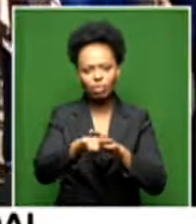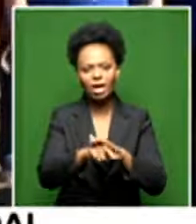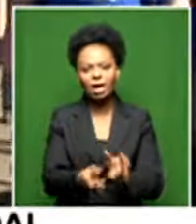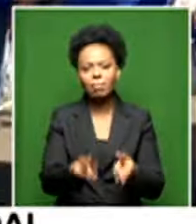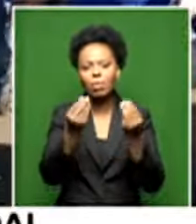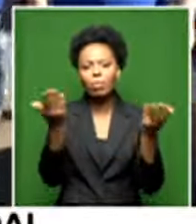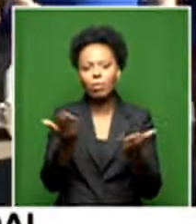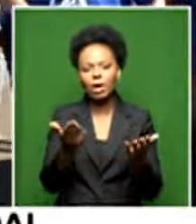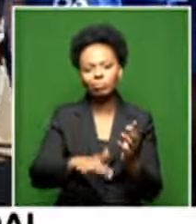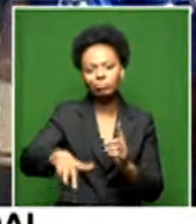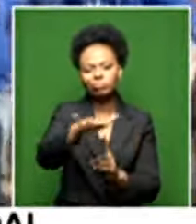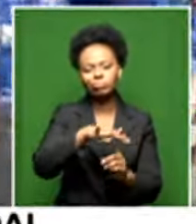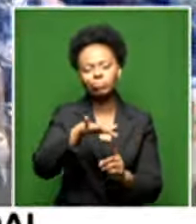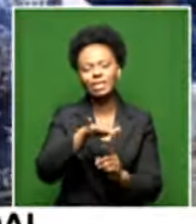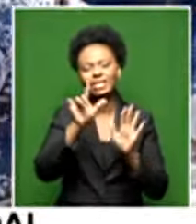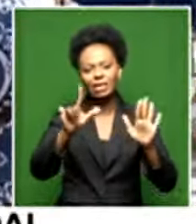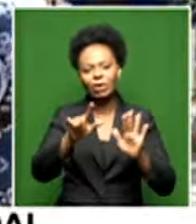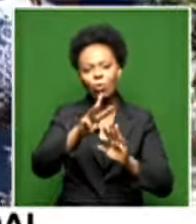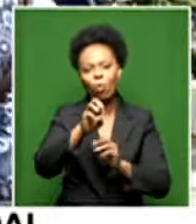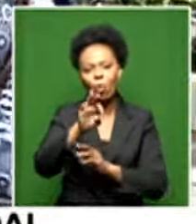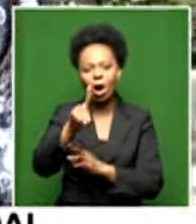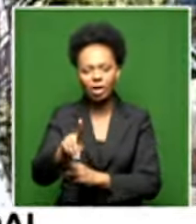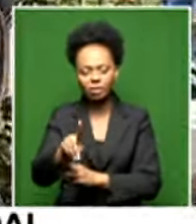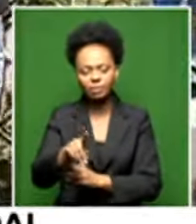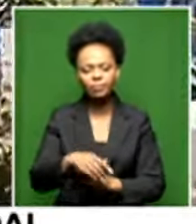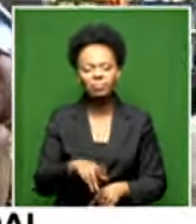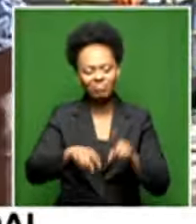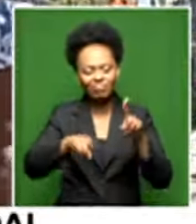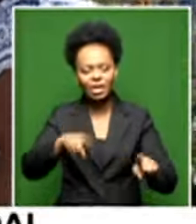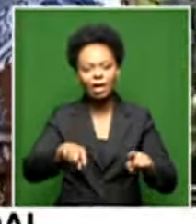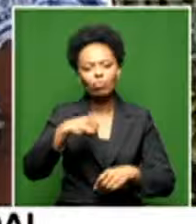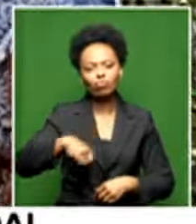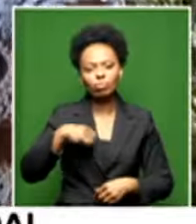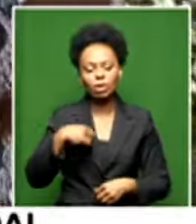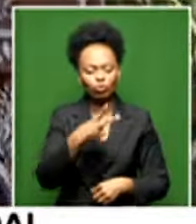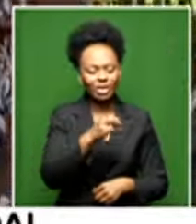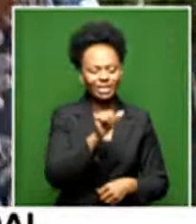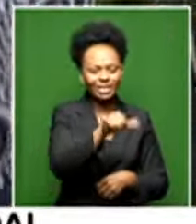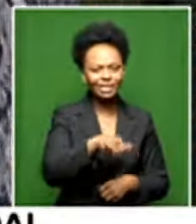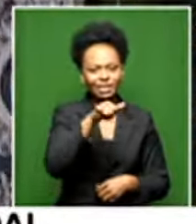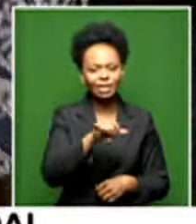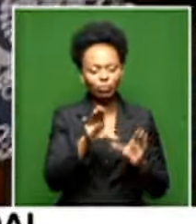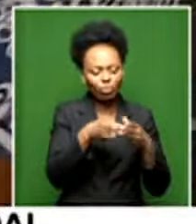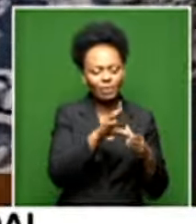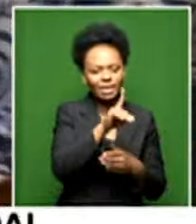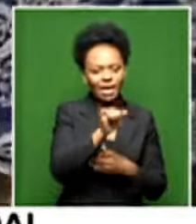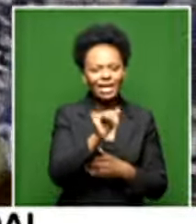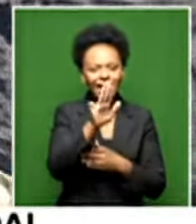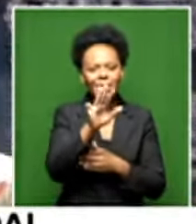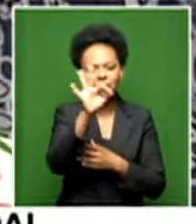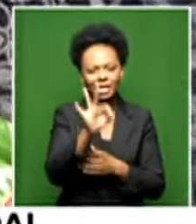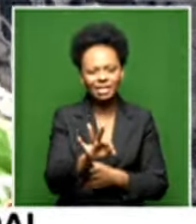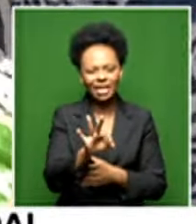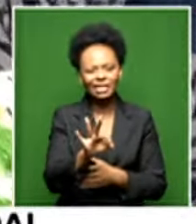in different municipalities in the province. In 2016, the party was 9% short of